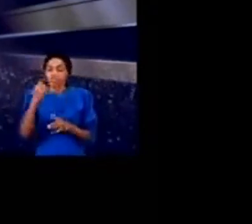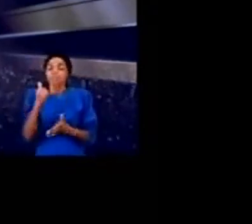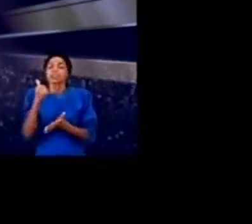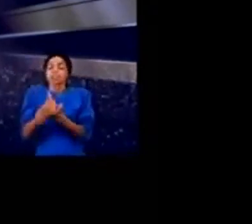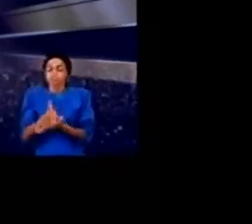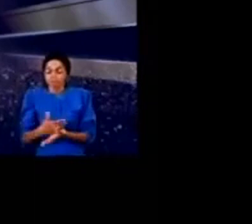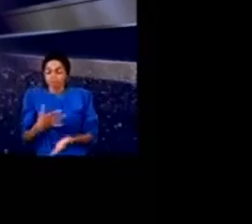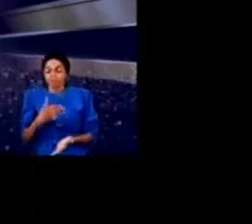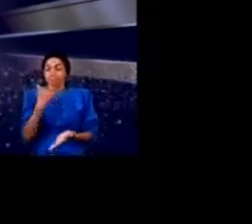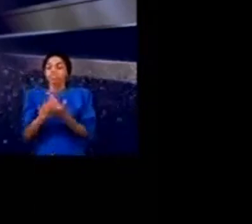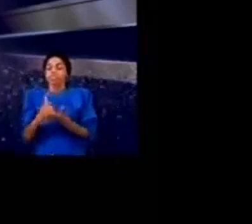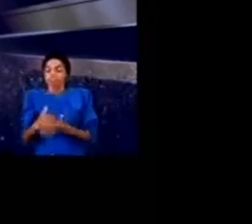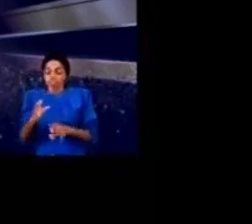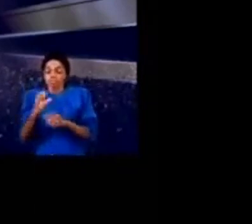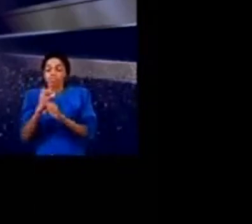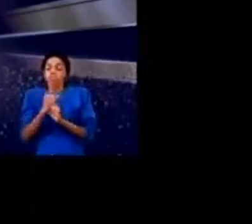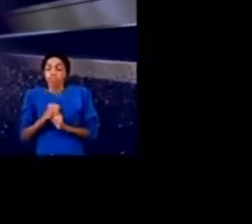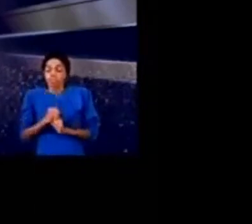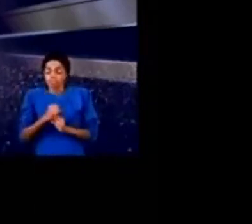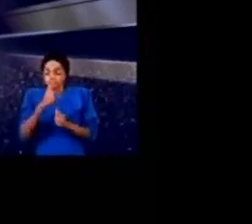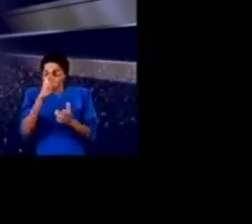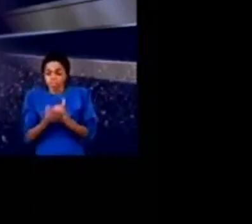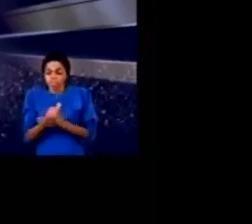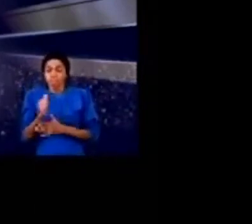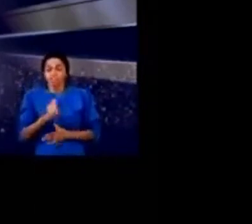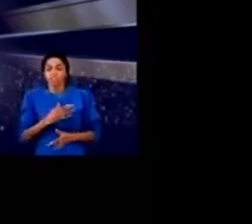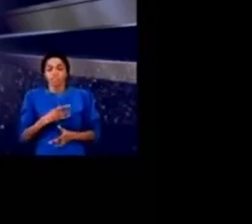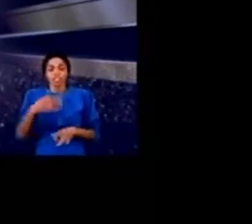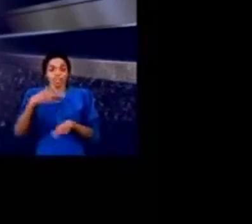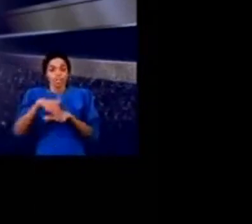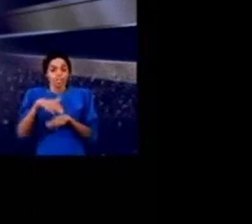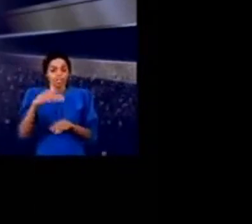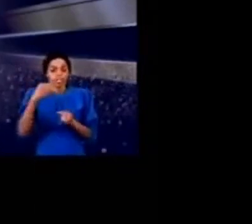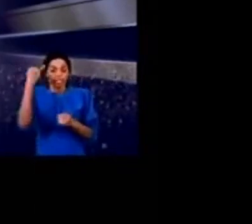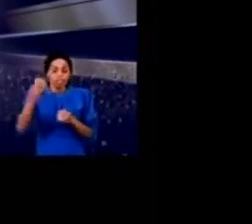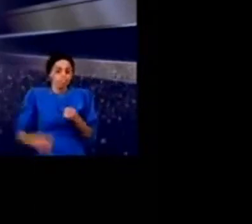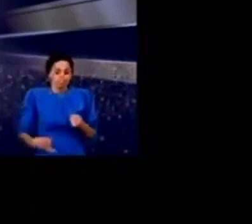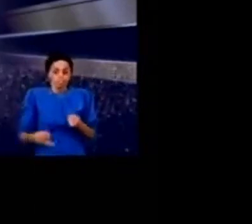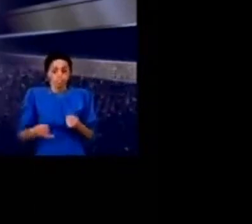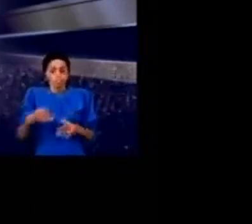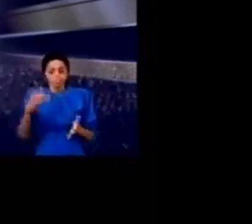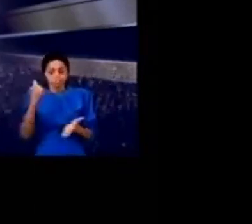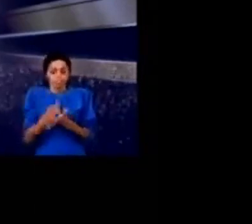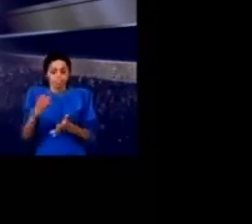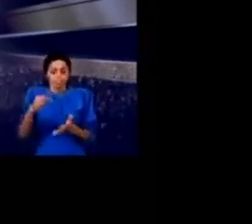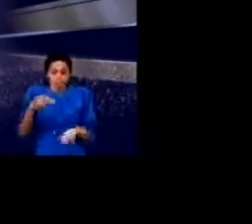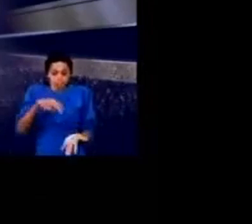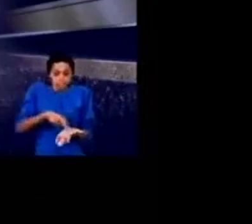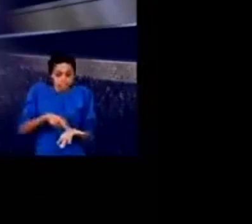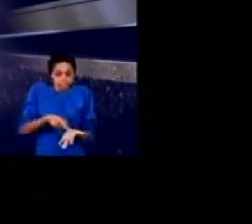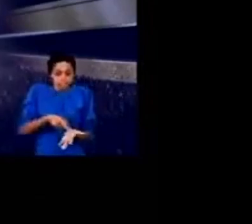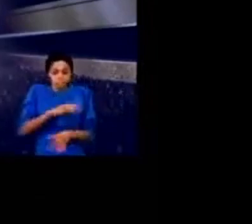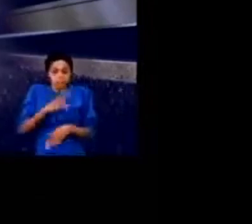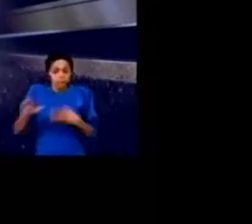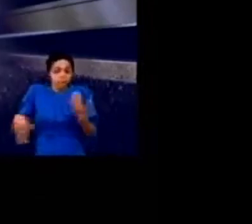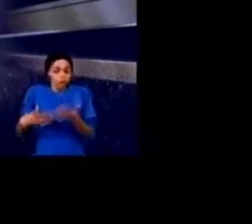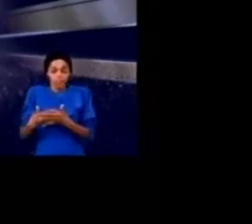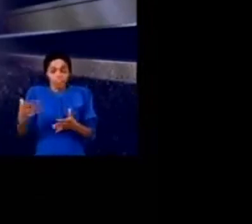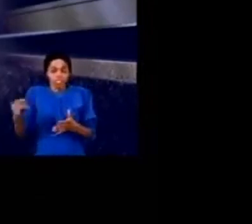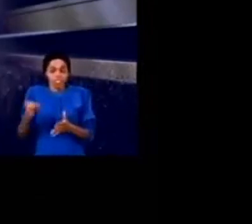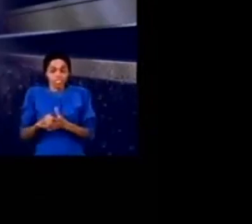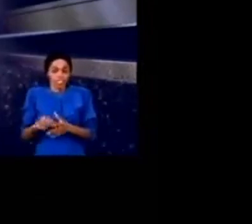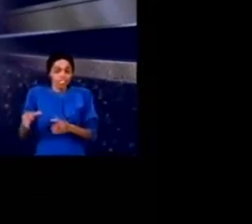All the things that held his leg, even the doctors, as we are told, are surprised. You can see the joy on his face. You can